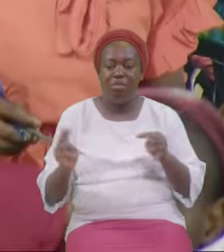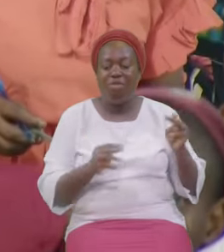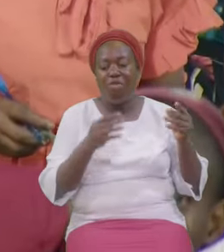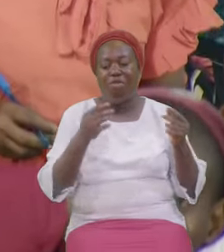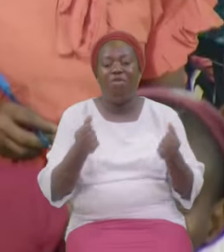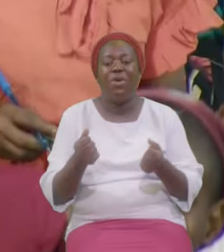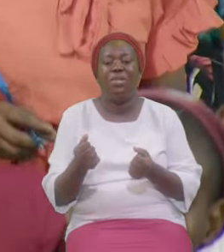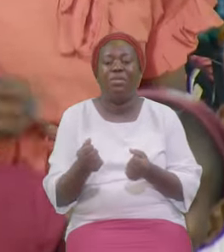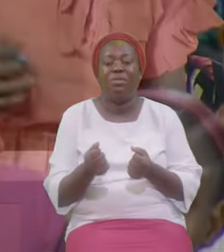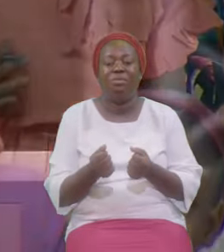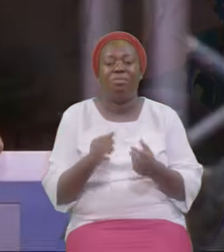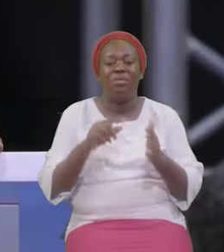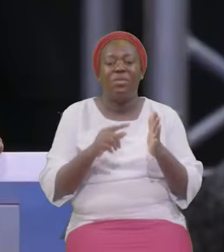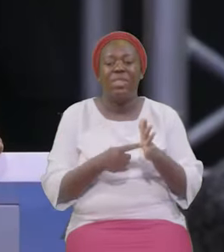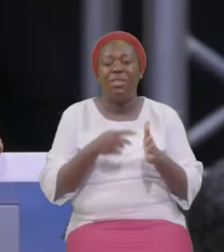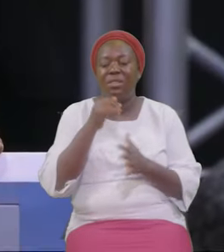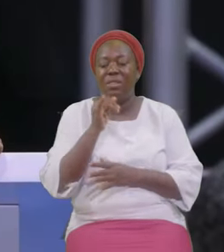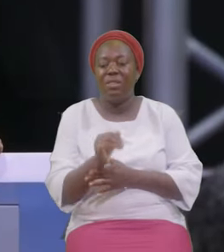This is